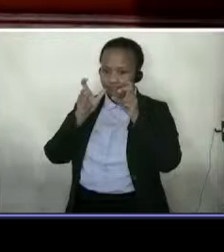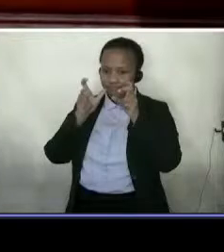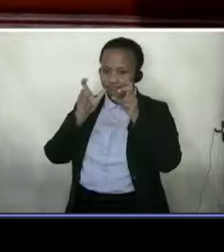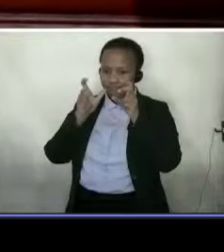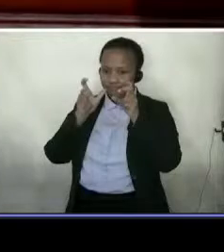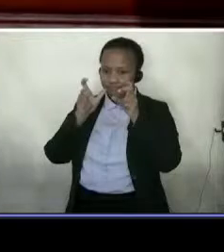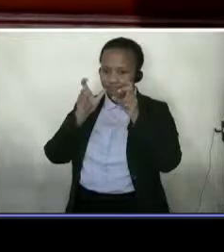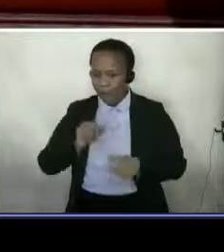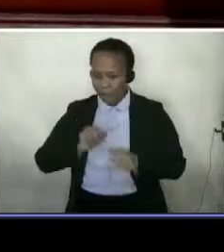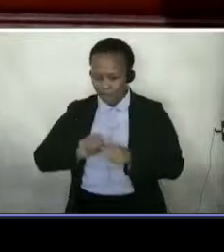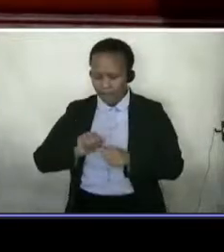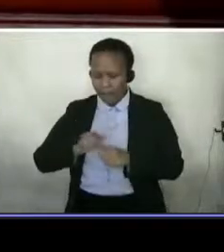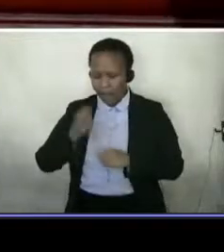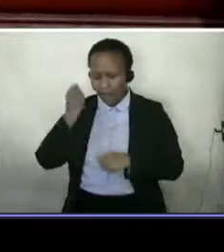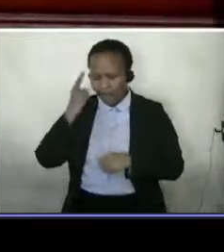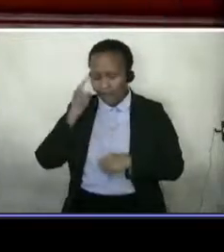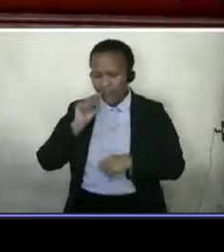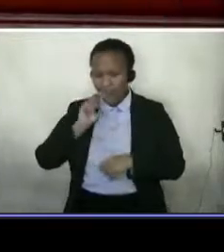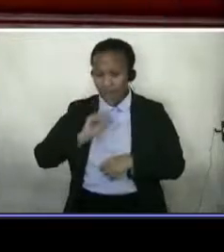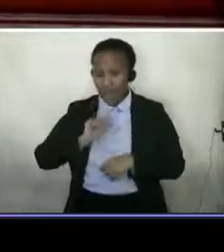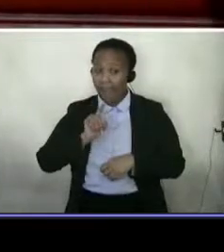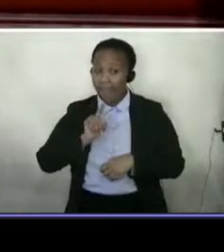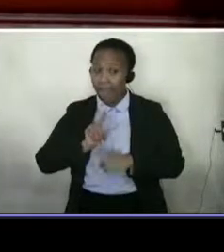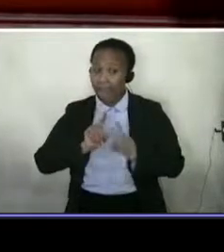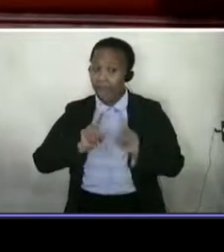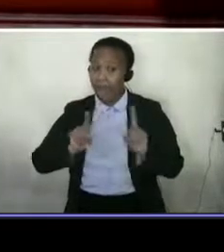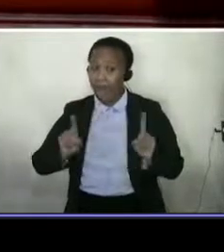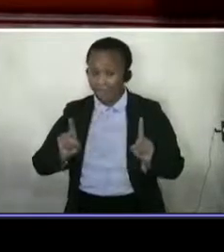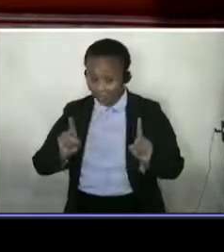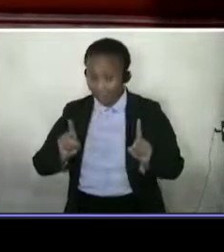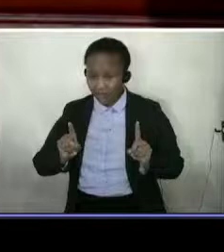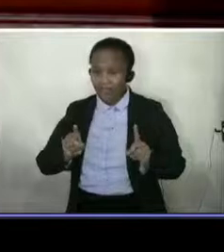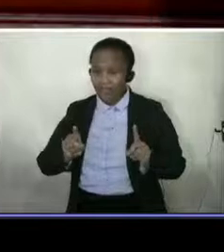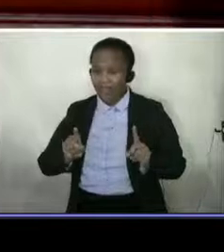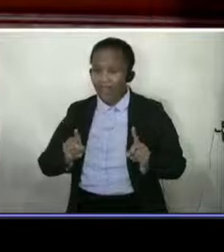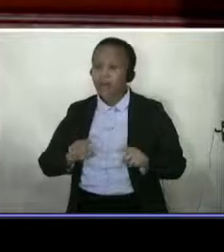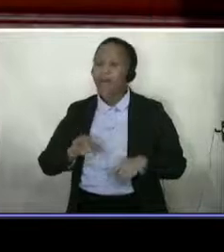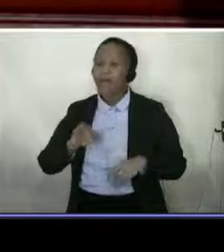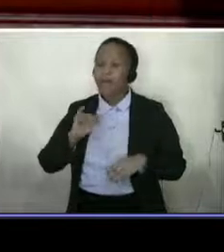got better understanding, but deliberately you